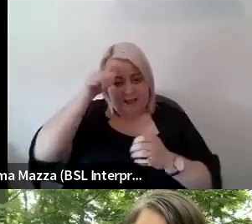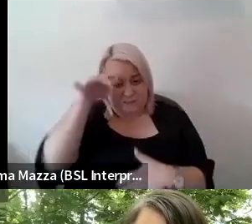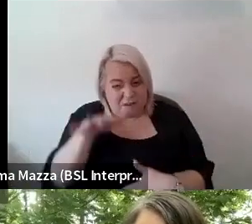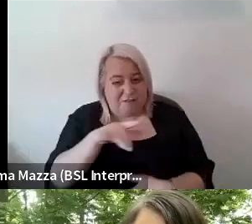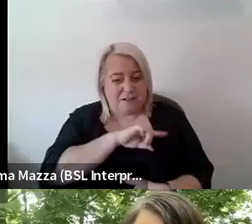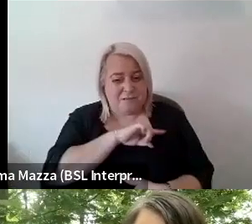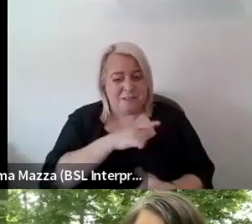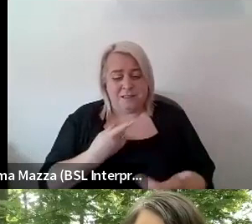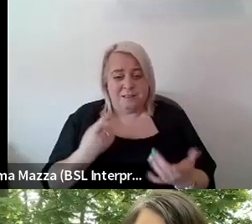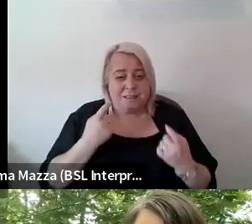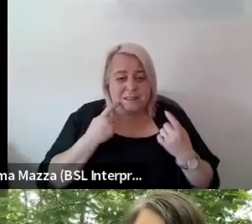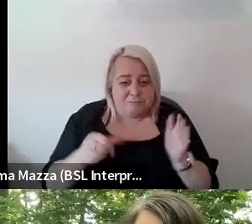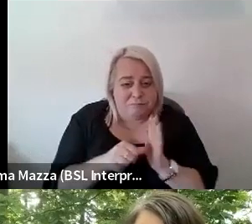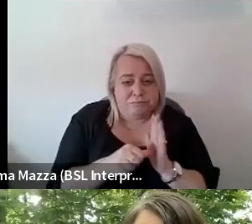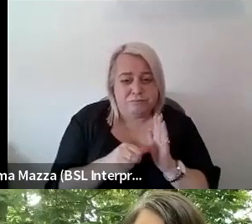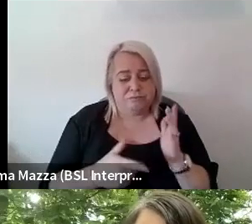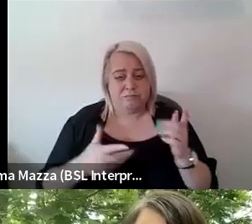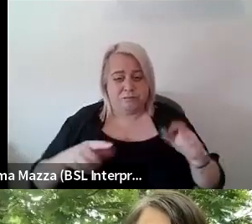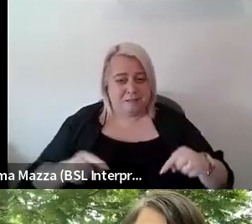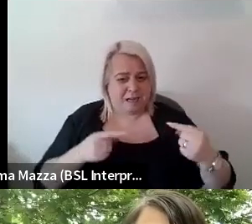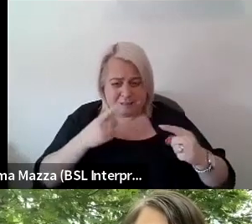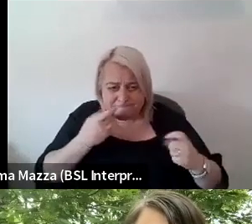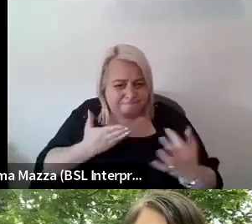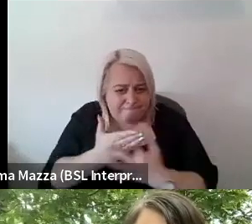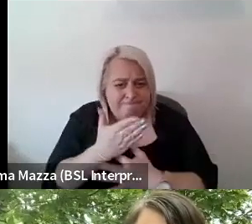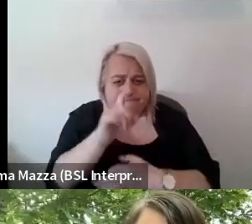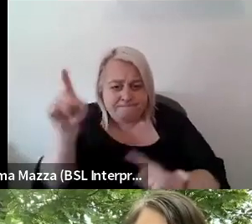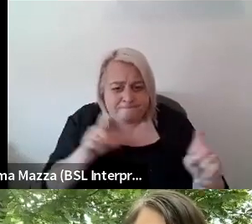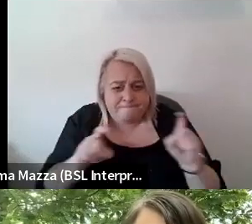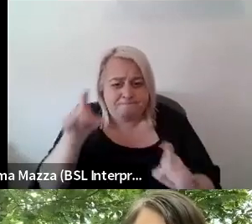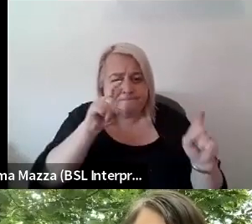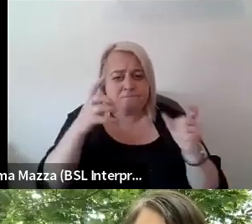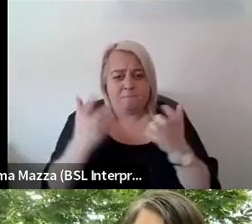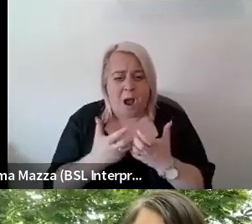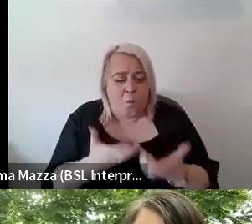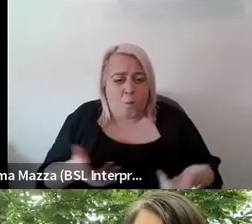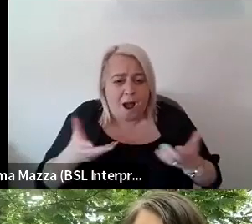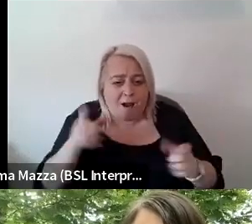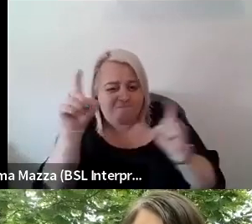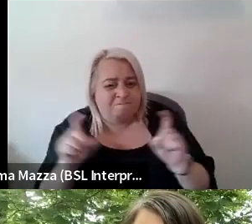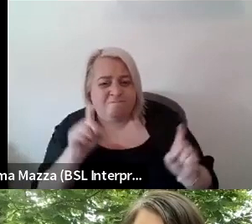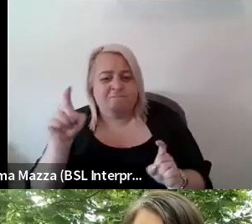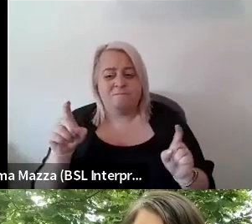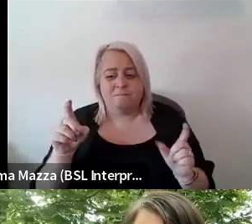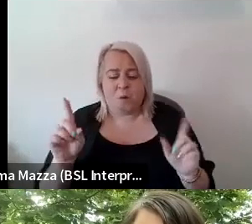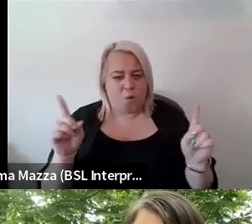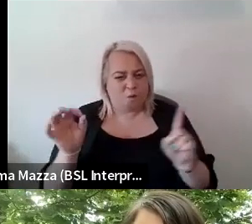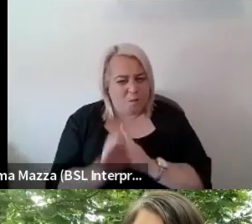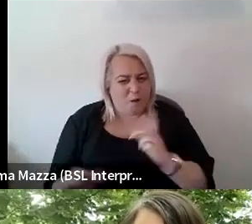it quite challenging. And why, what's the point?